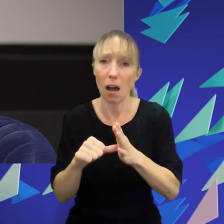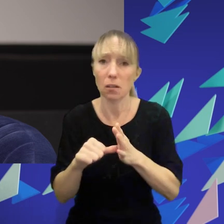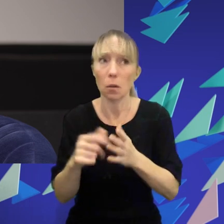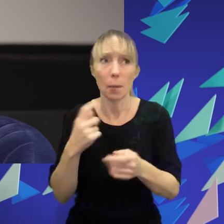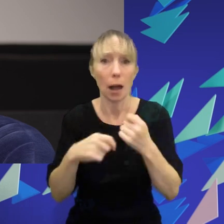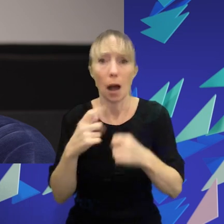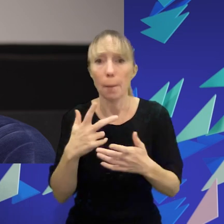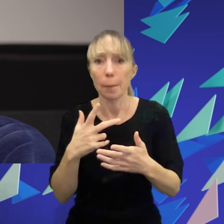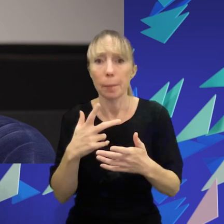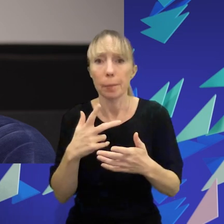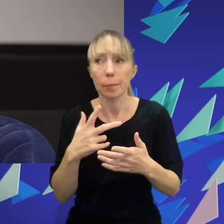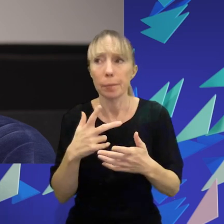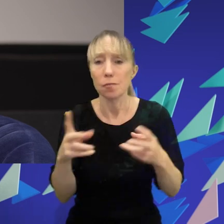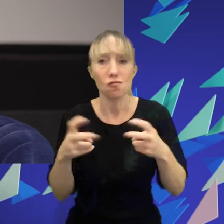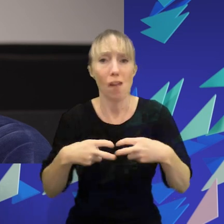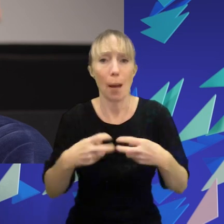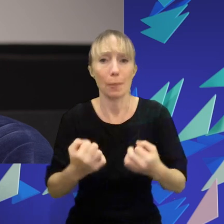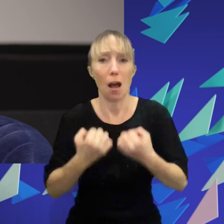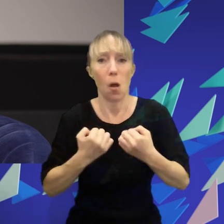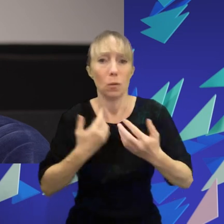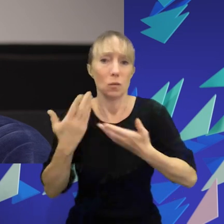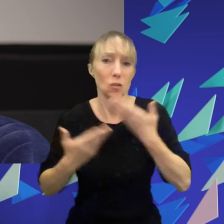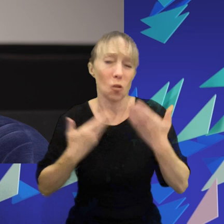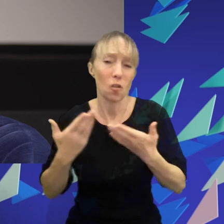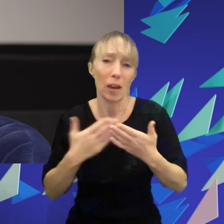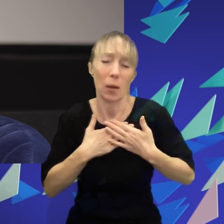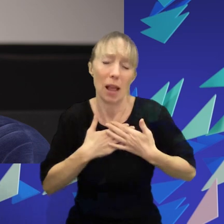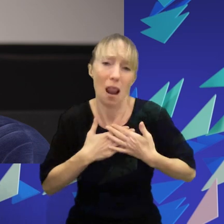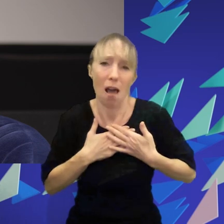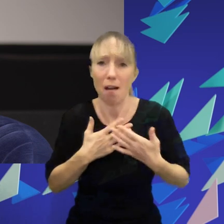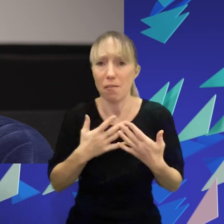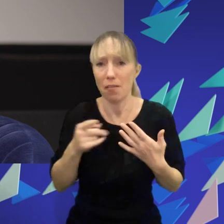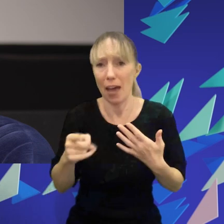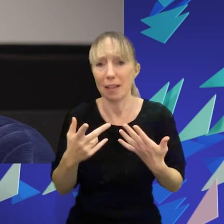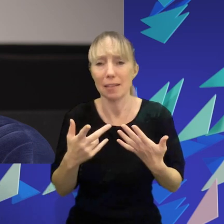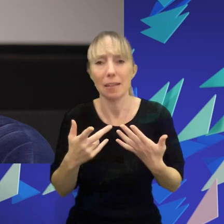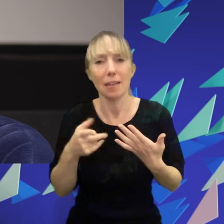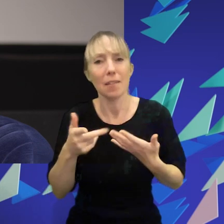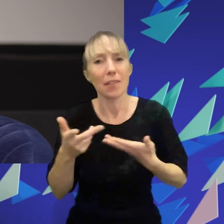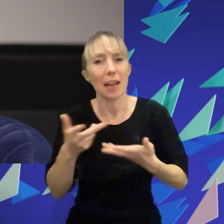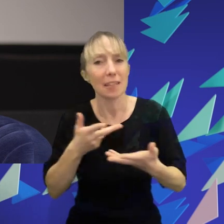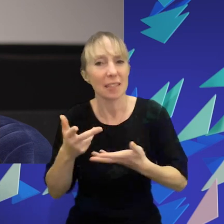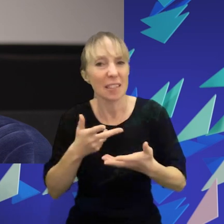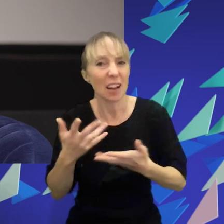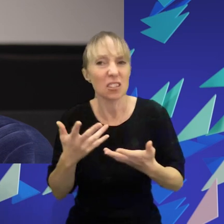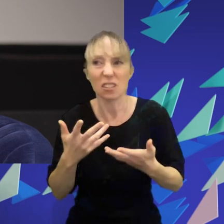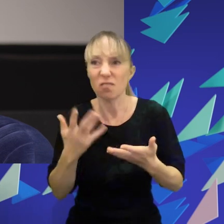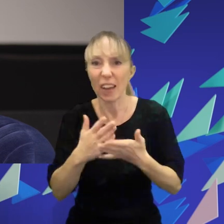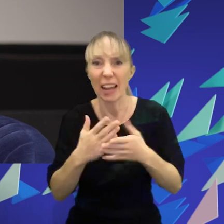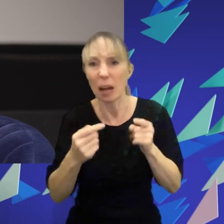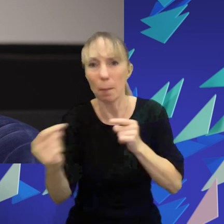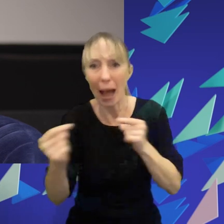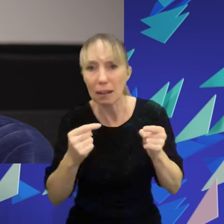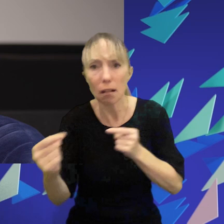in our own kind of narrative, right? And you love things. This is the discussion with Guillermo el Toro. It's a battle, right?